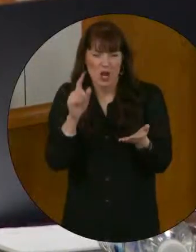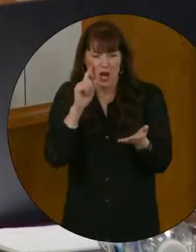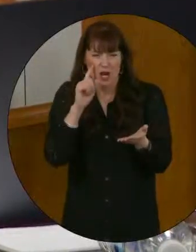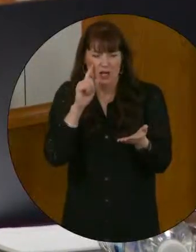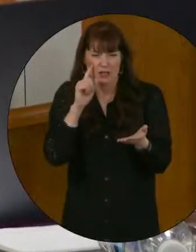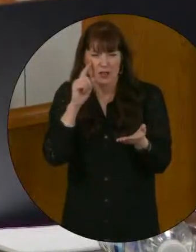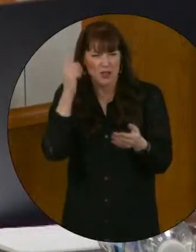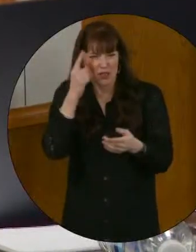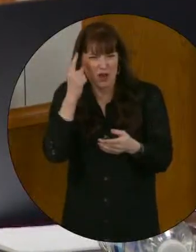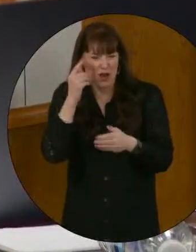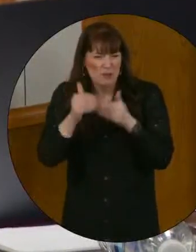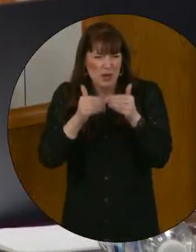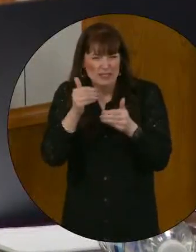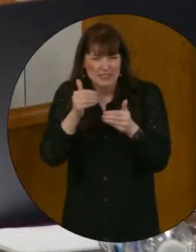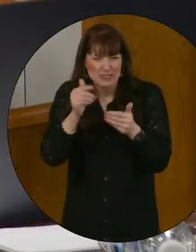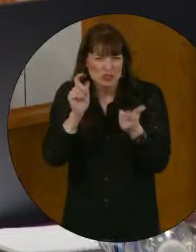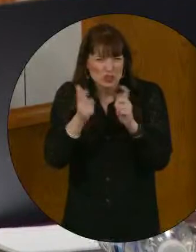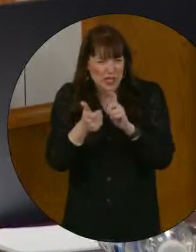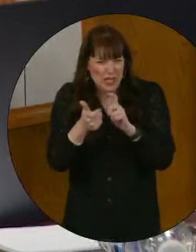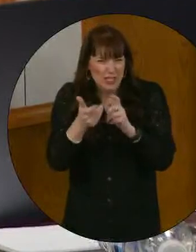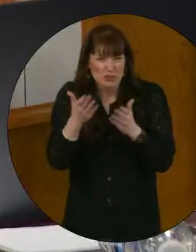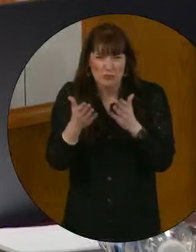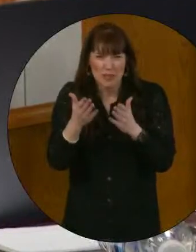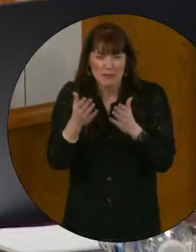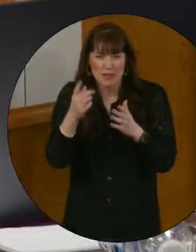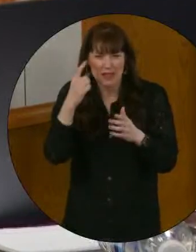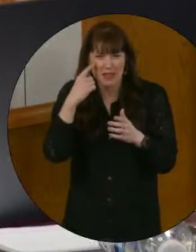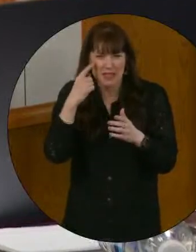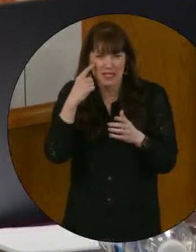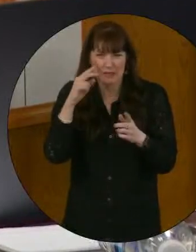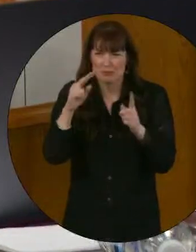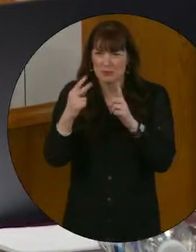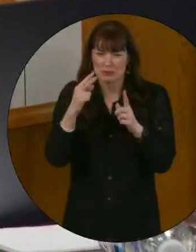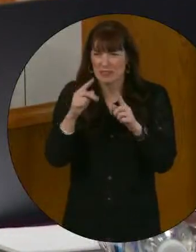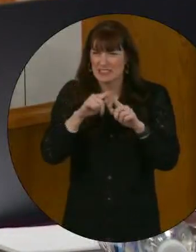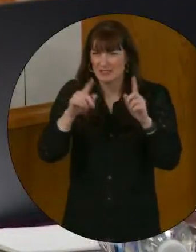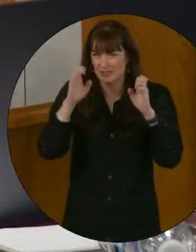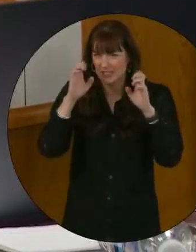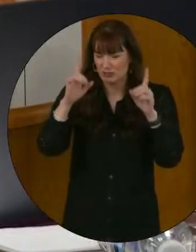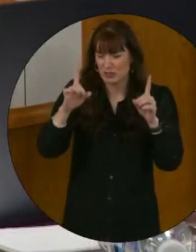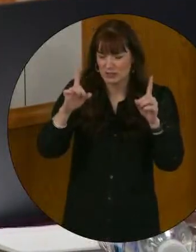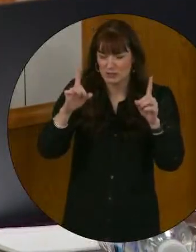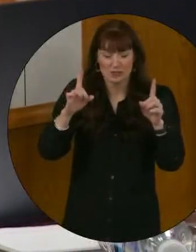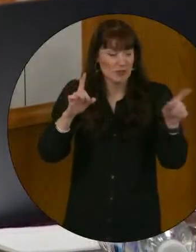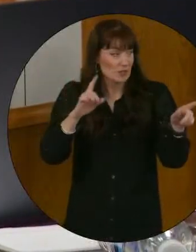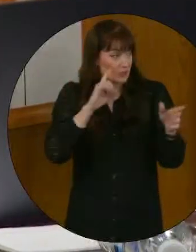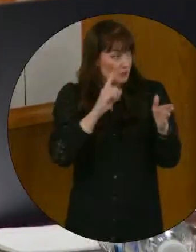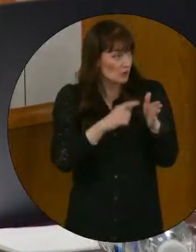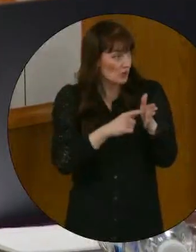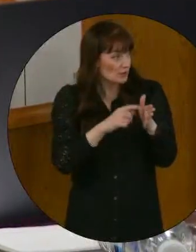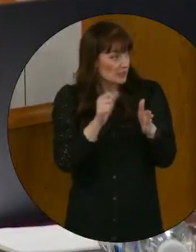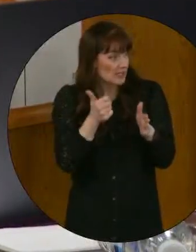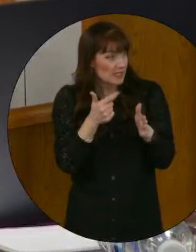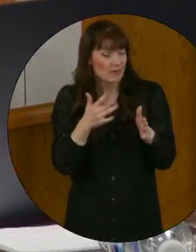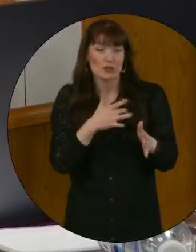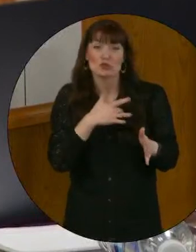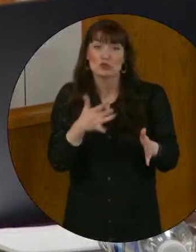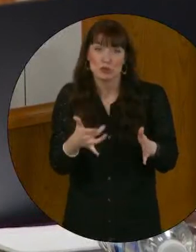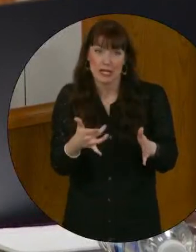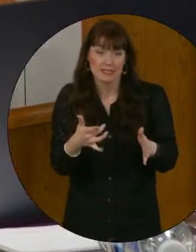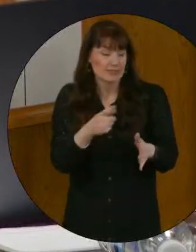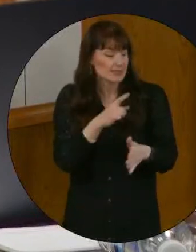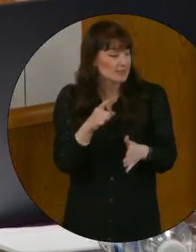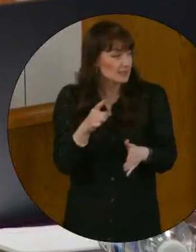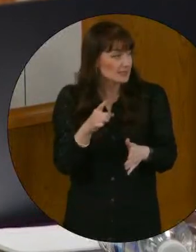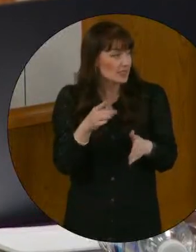thinking or think a little bit differently about education. So did you notice any of those trends, and